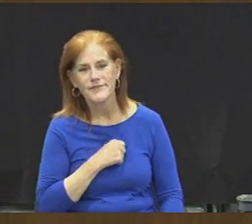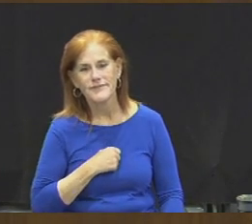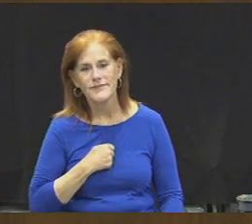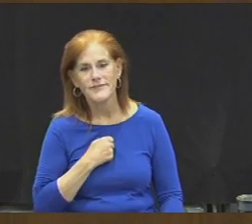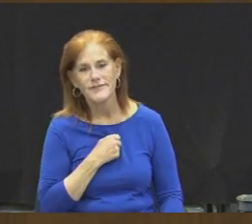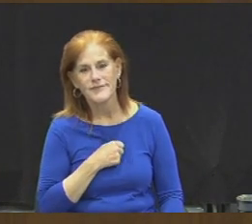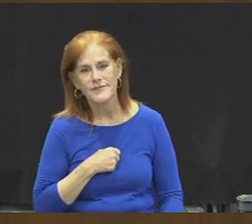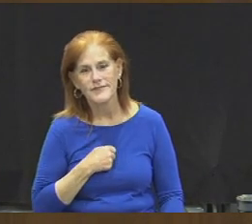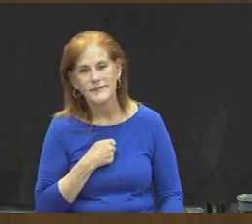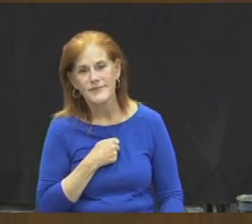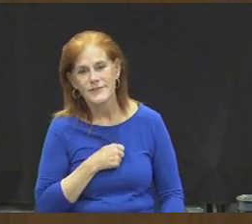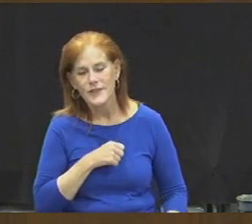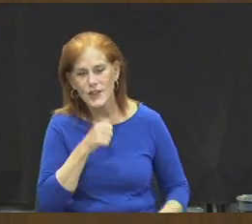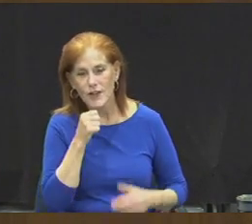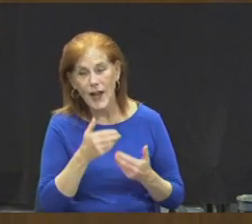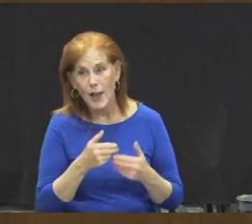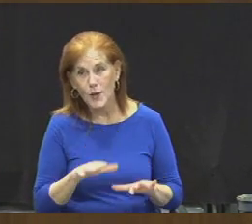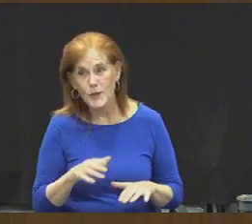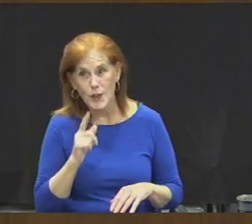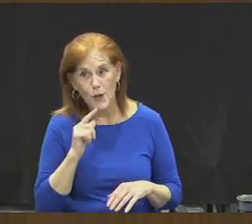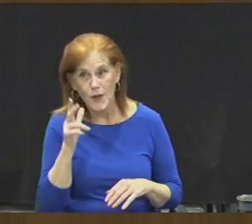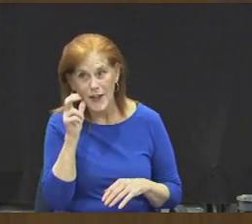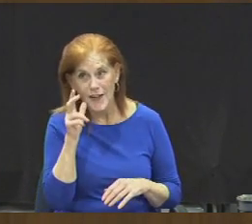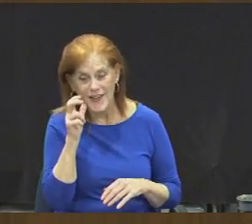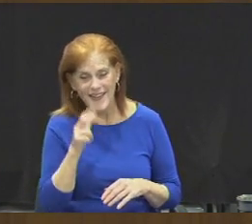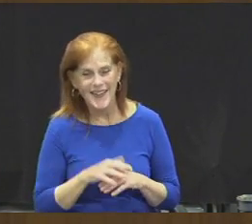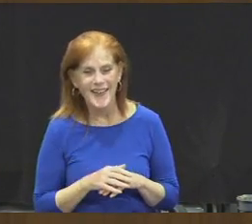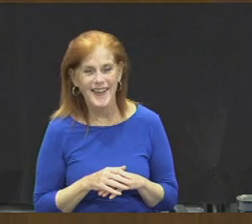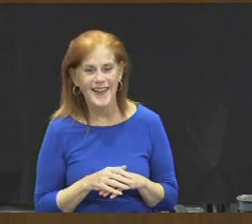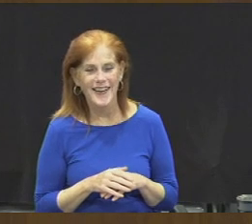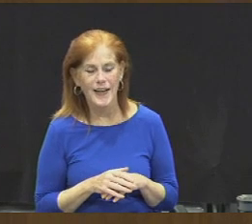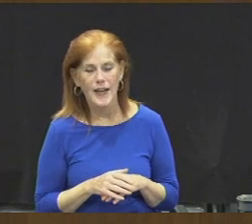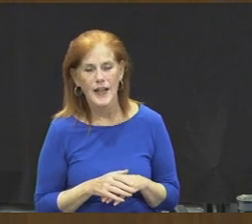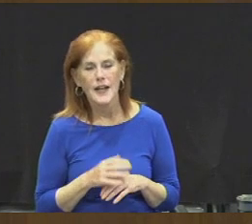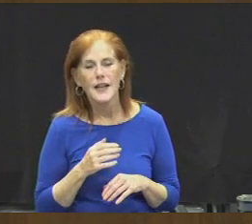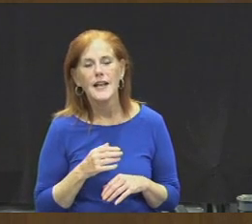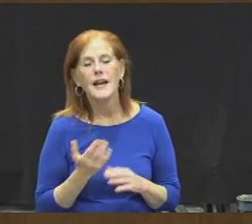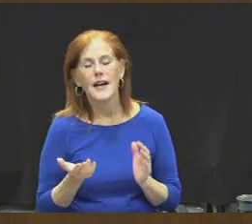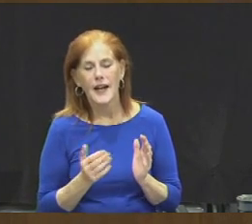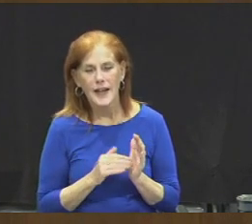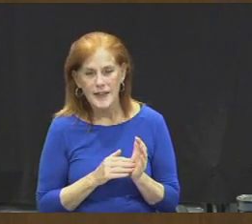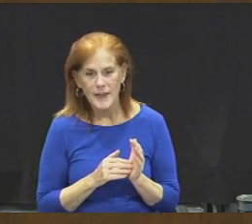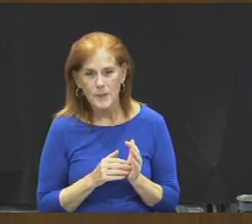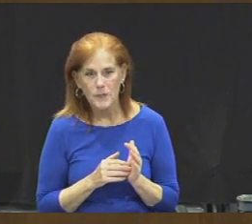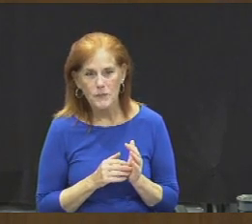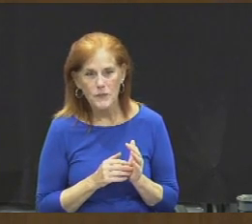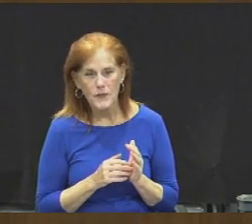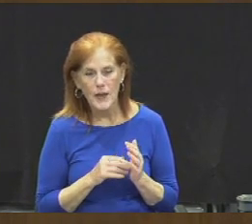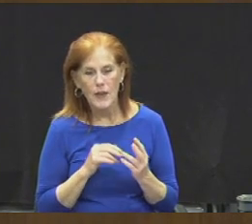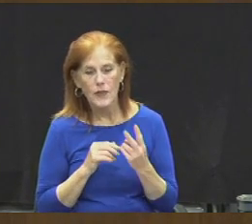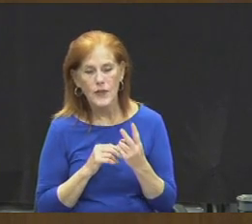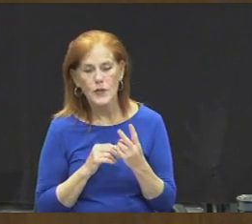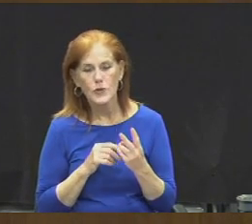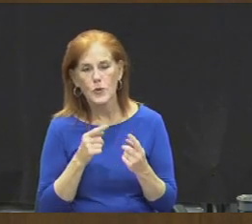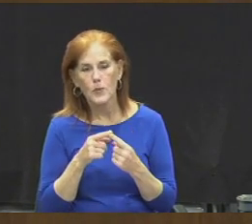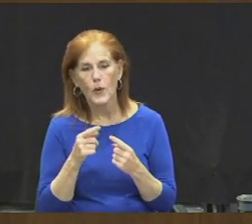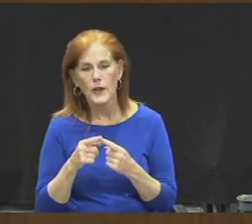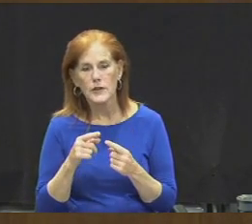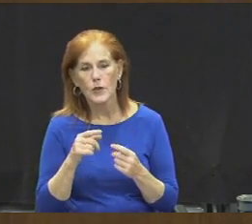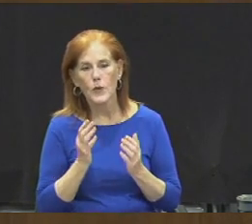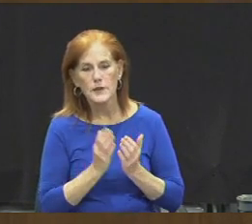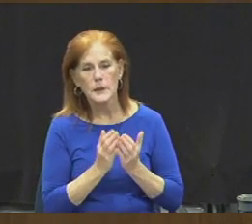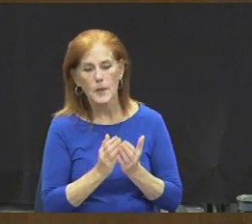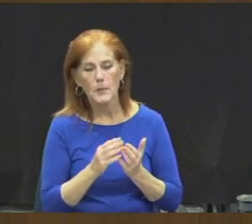You're not hearing. You're not losing your hearing, Rachel. But I said, the two thoughts that I had were the boat